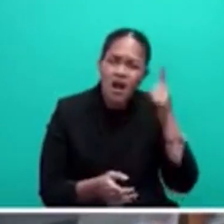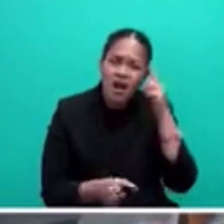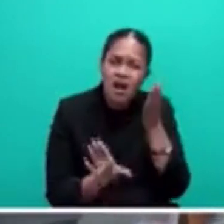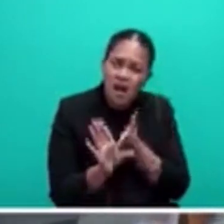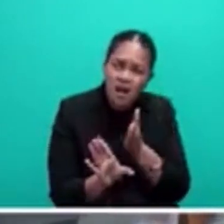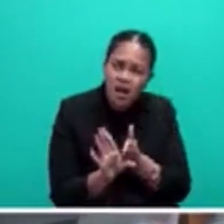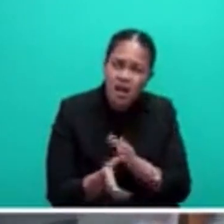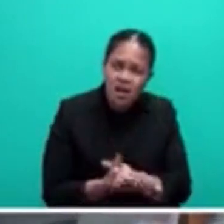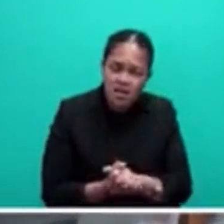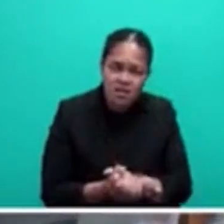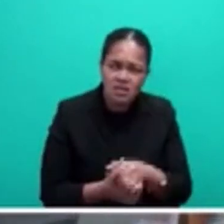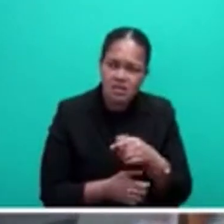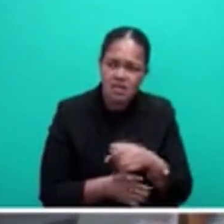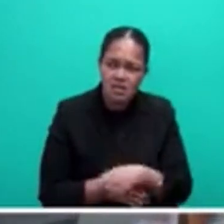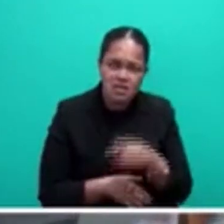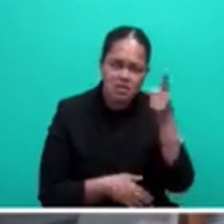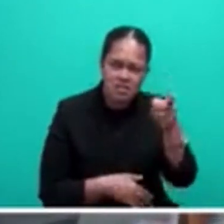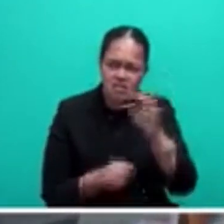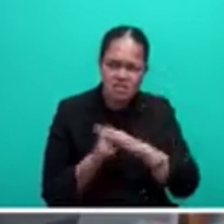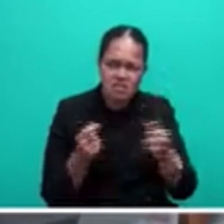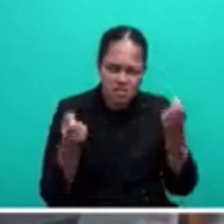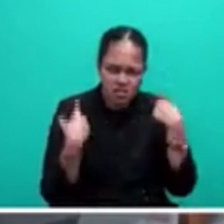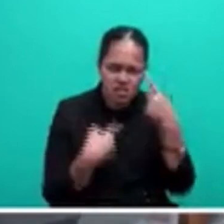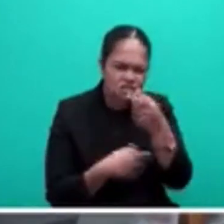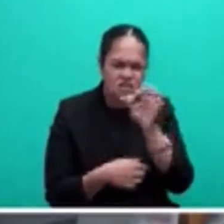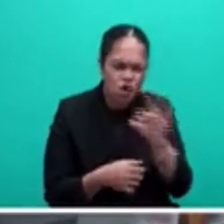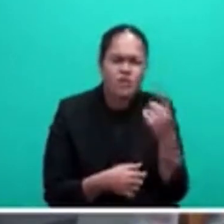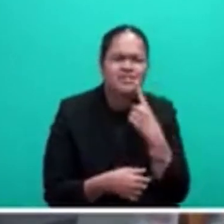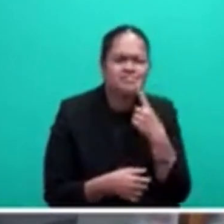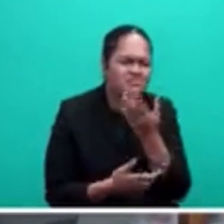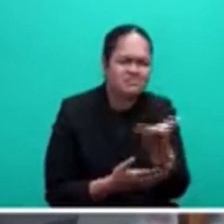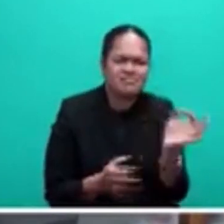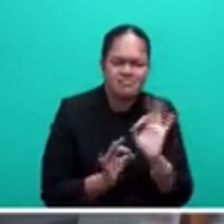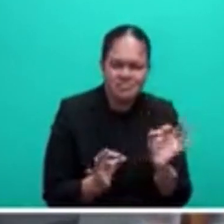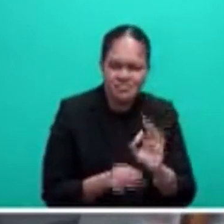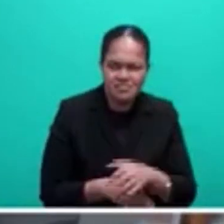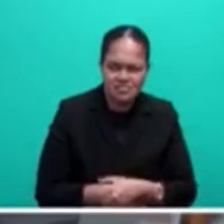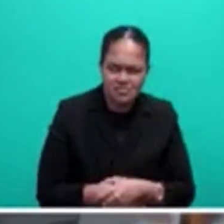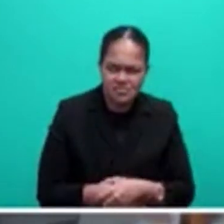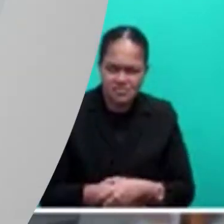to deal with that first. He doesn't get that. He's never spoken to any of them, maybe.